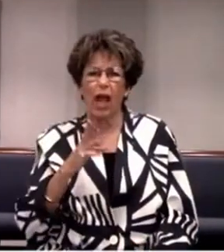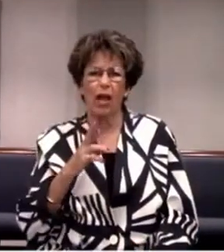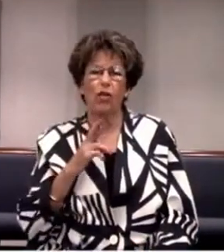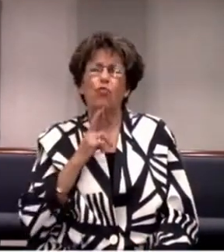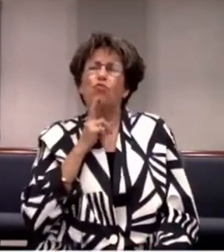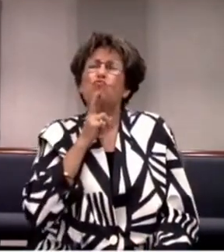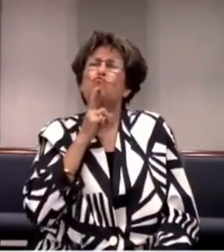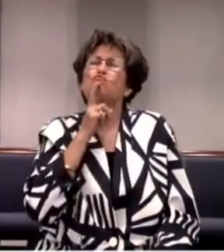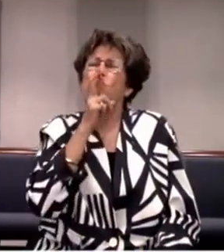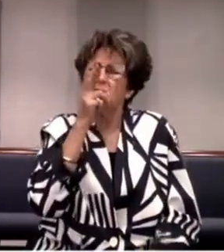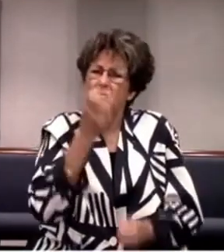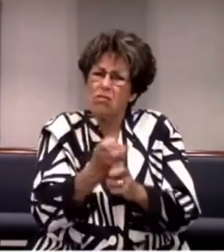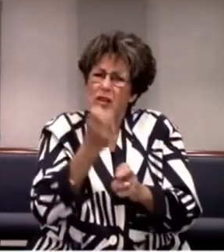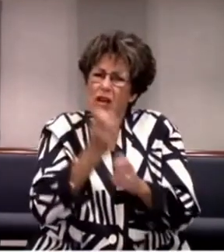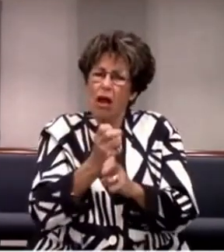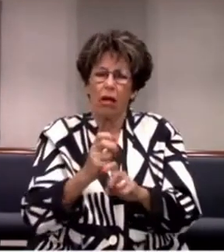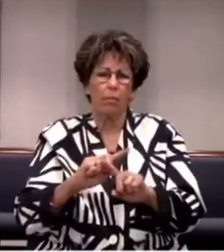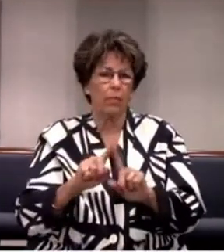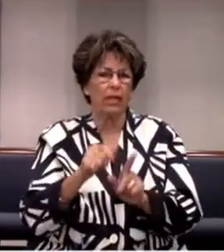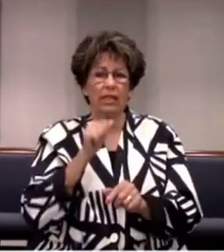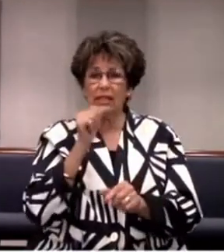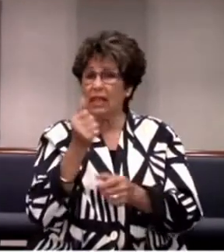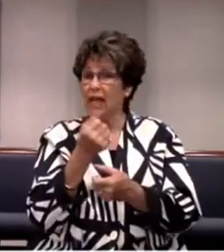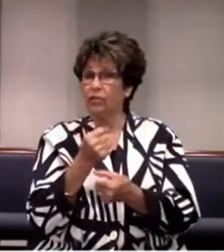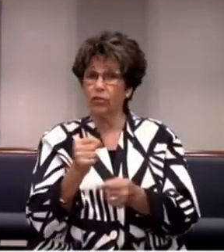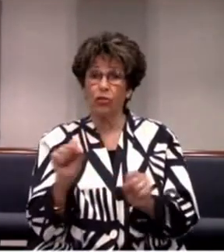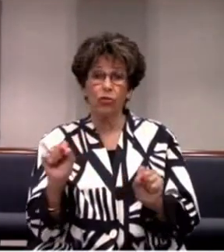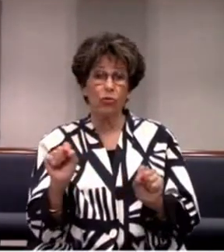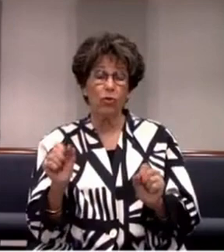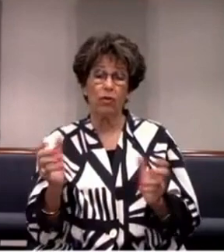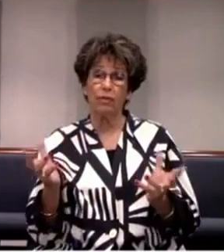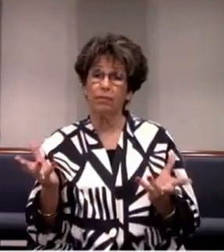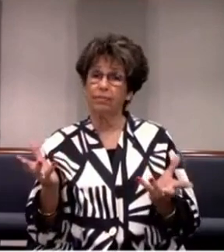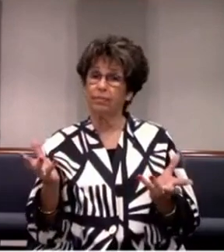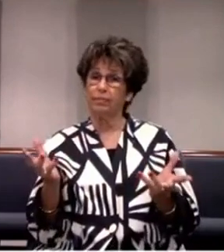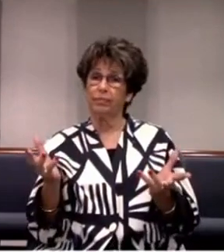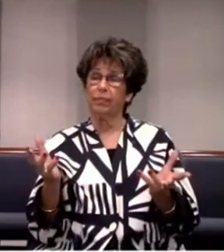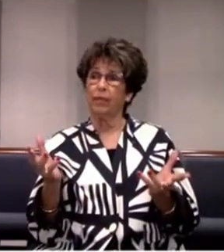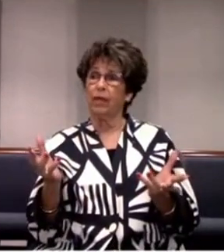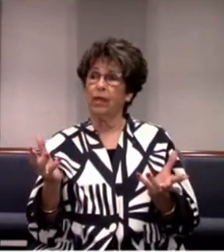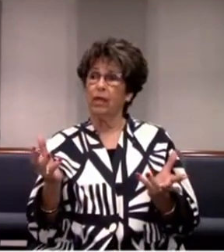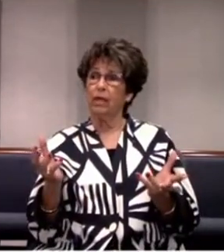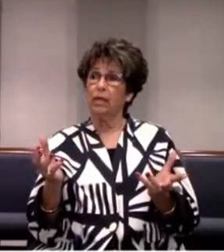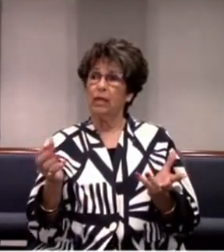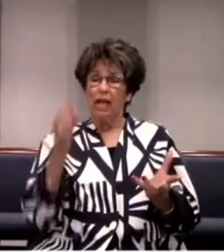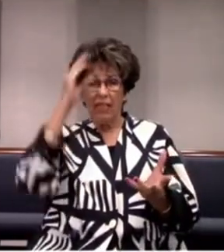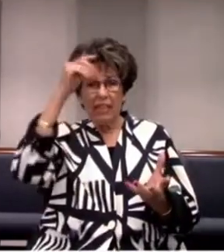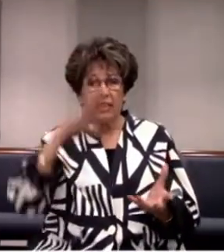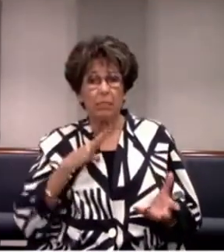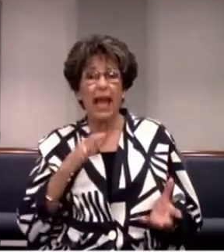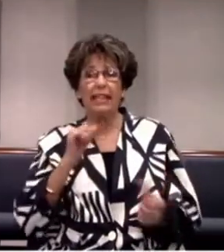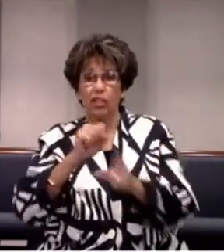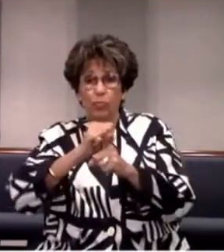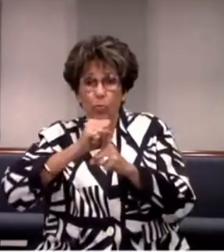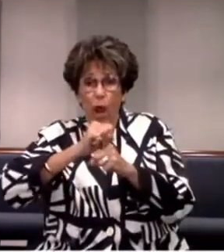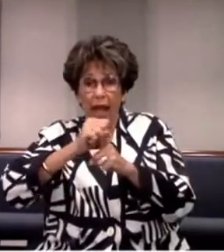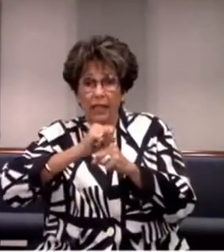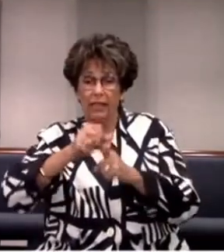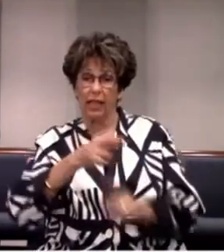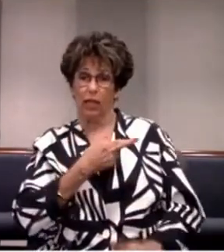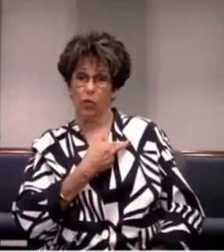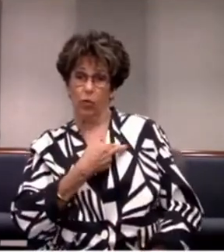vehemently, but he's not secure. I've got a man here who's practicing religion, but he has